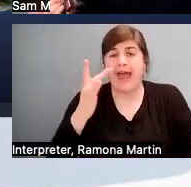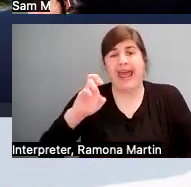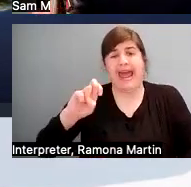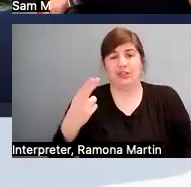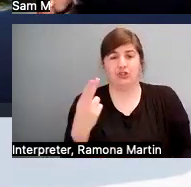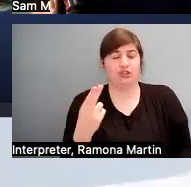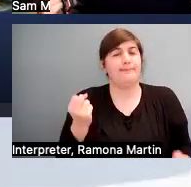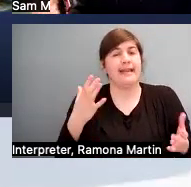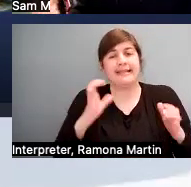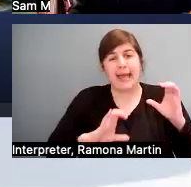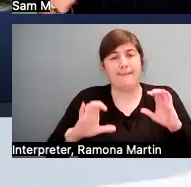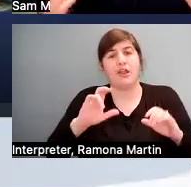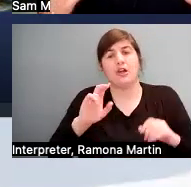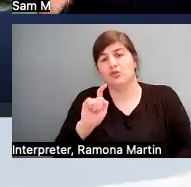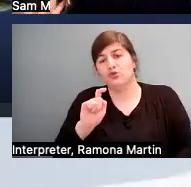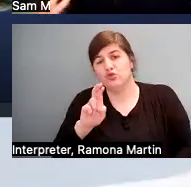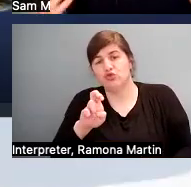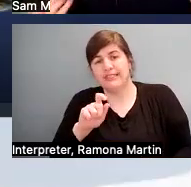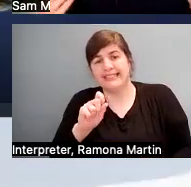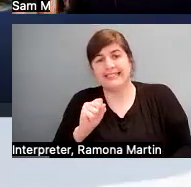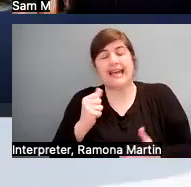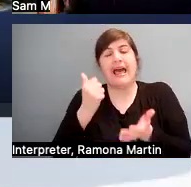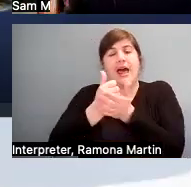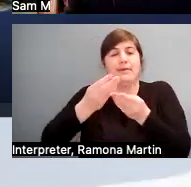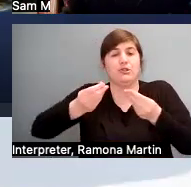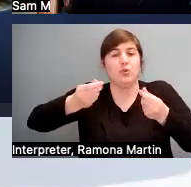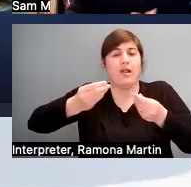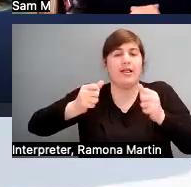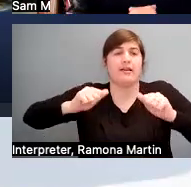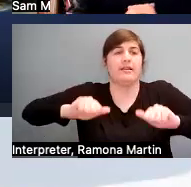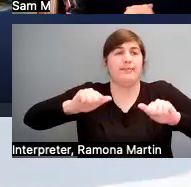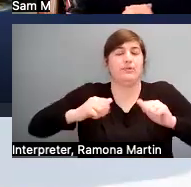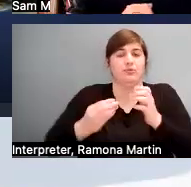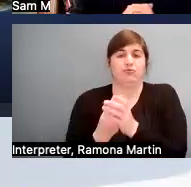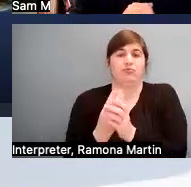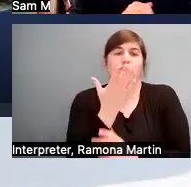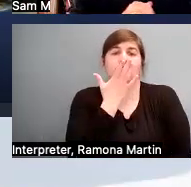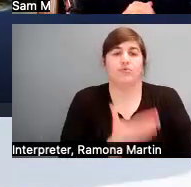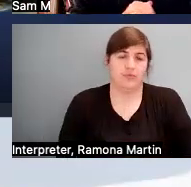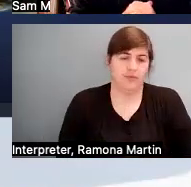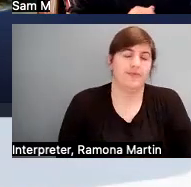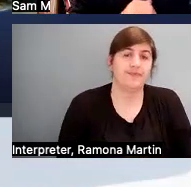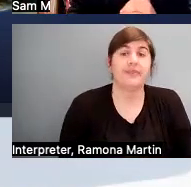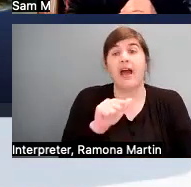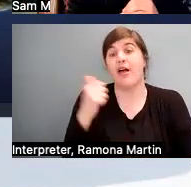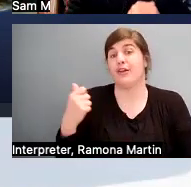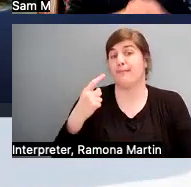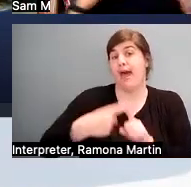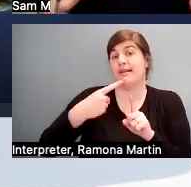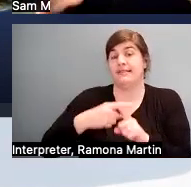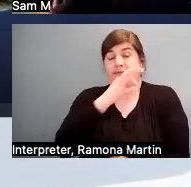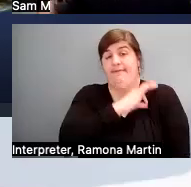lots of chemicals and nutrients that make the soil very good for plants to grow. Another great thing about volcanoes is they can